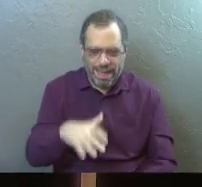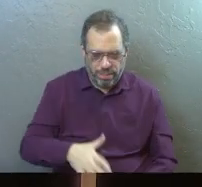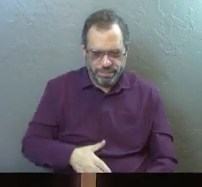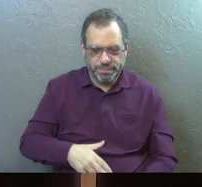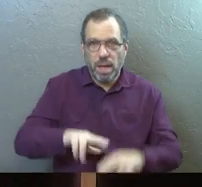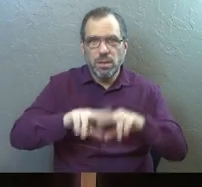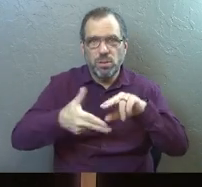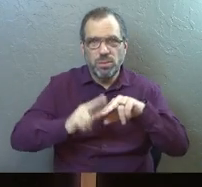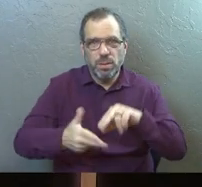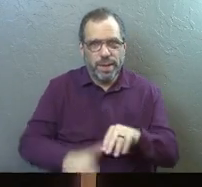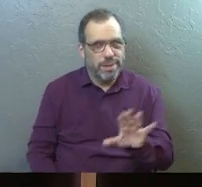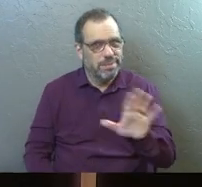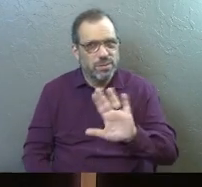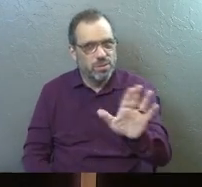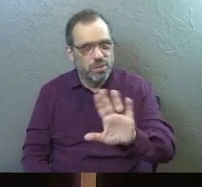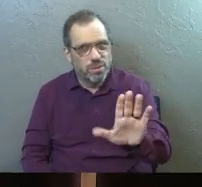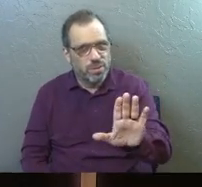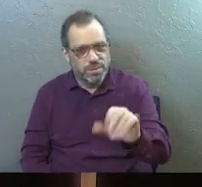this is about.